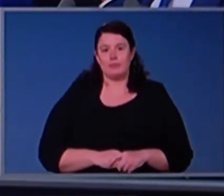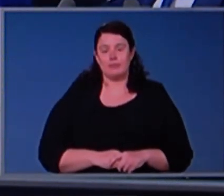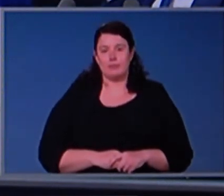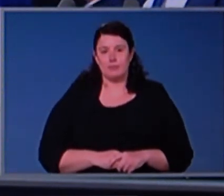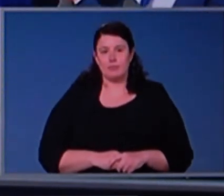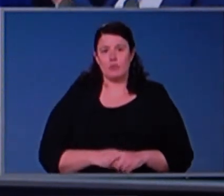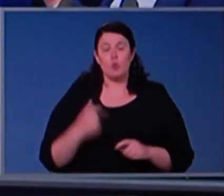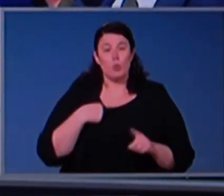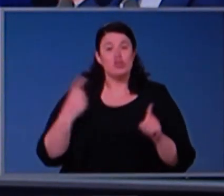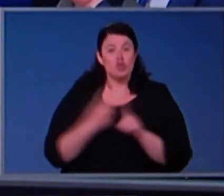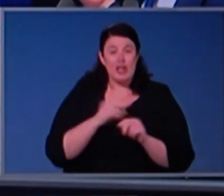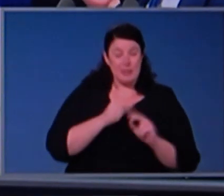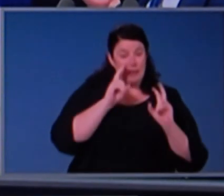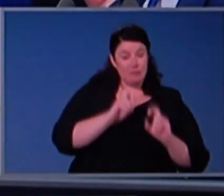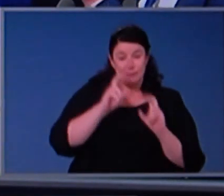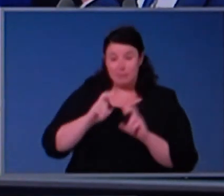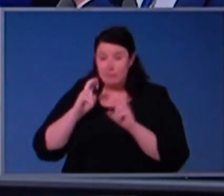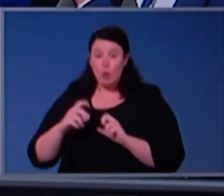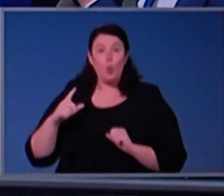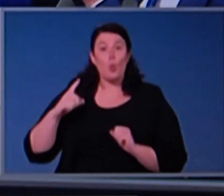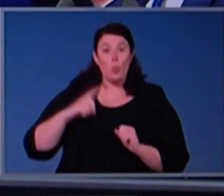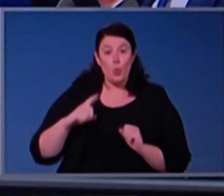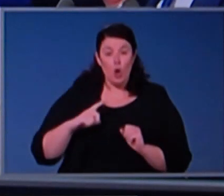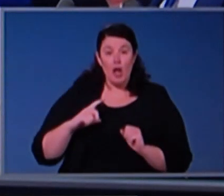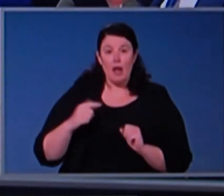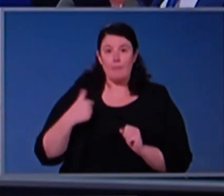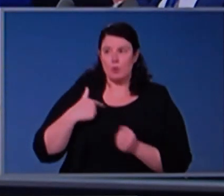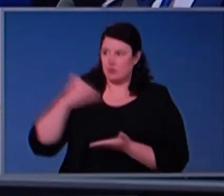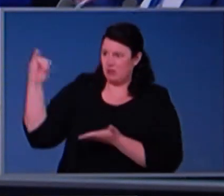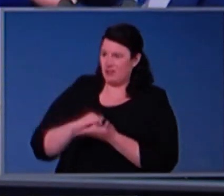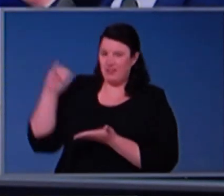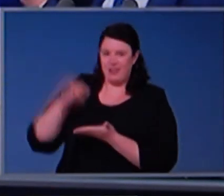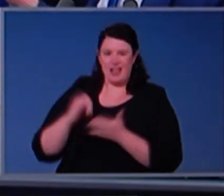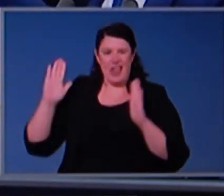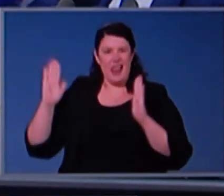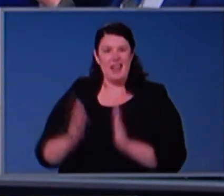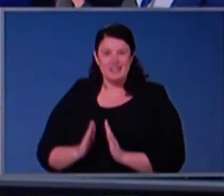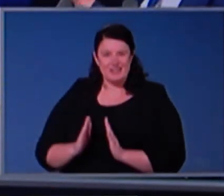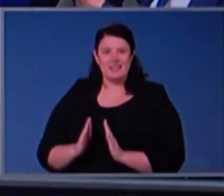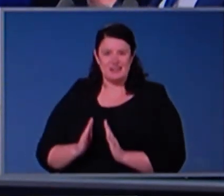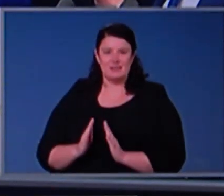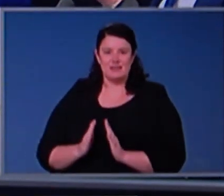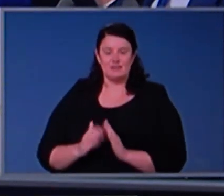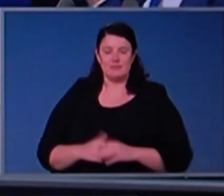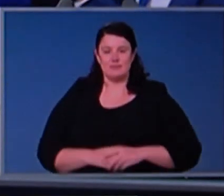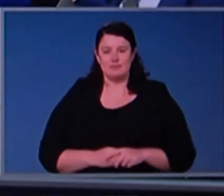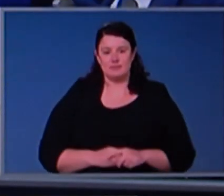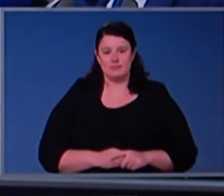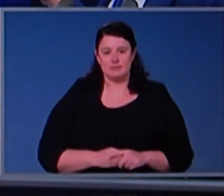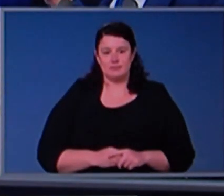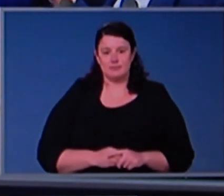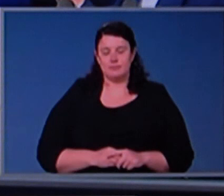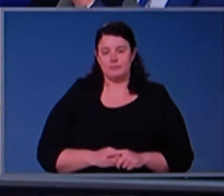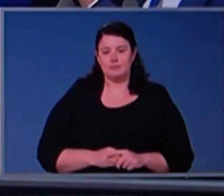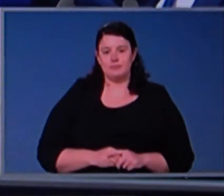by removing progressively the impact of those return travellers, and I'll show it to you on the next